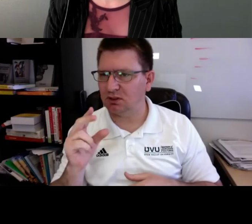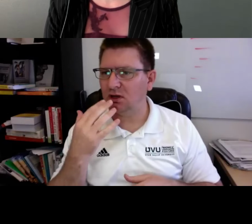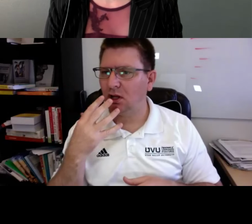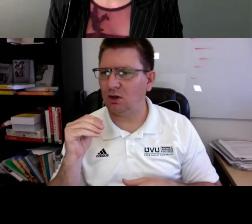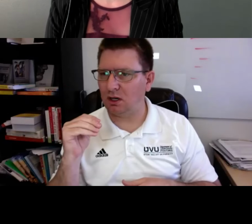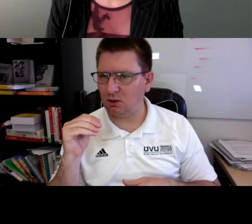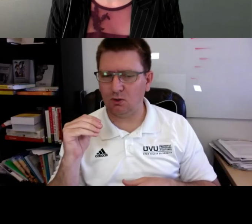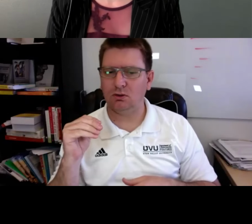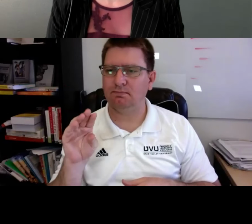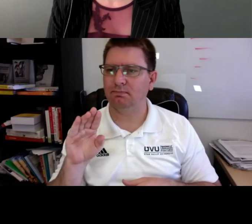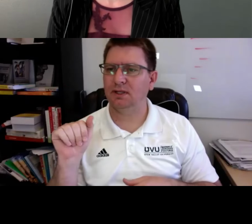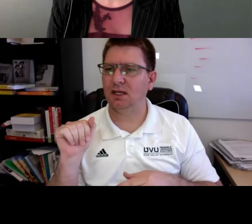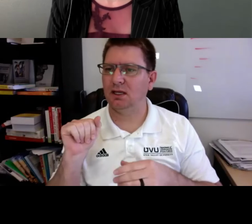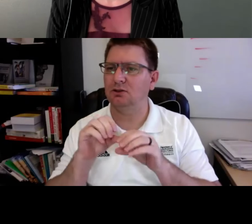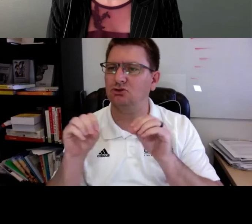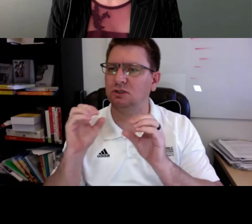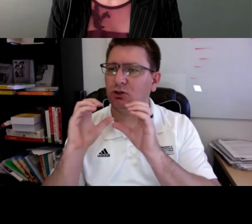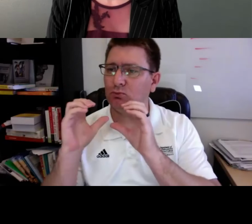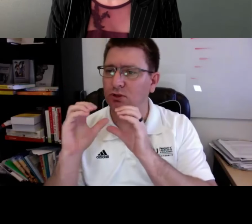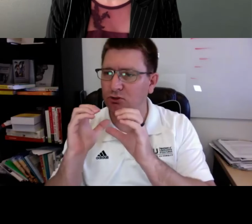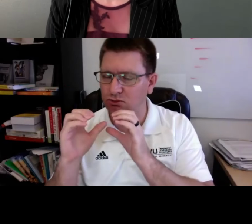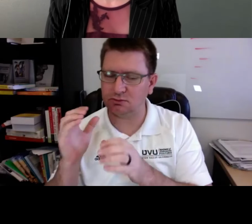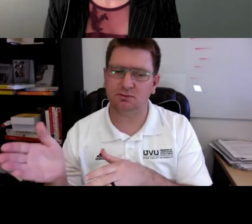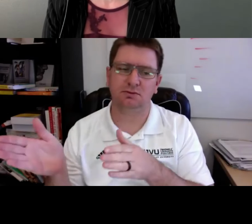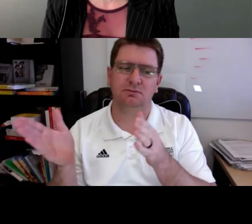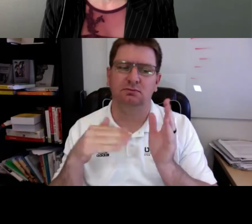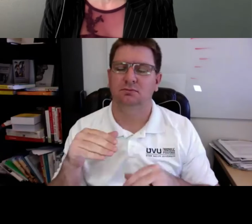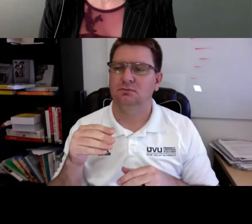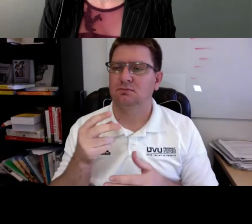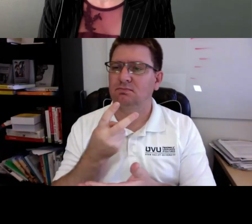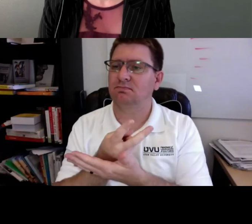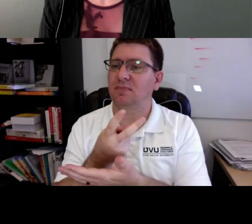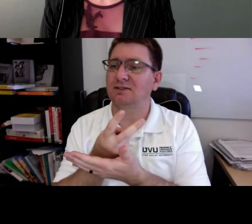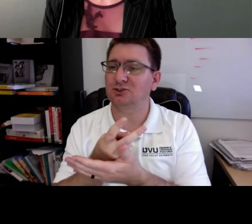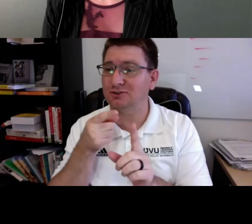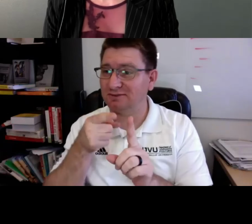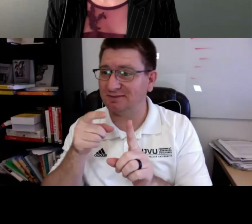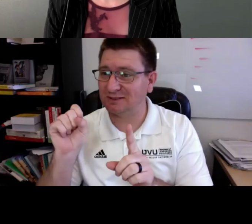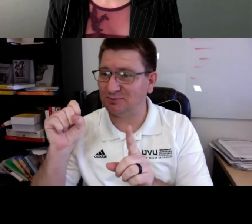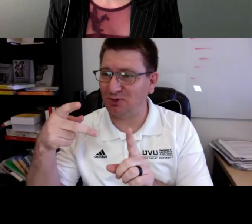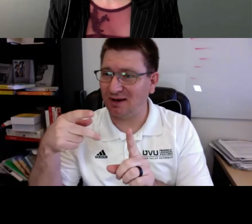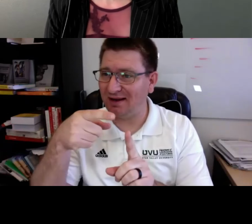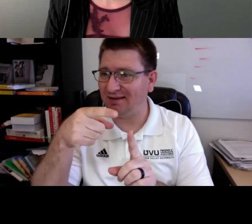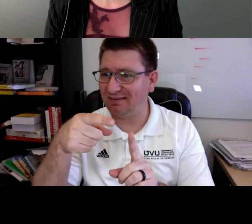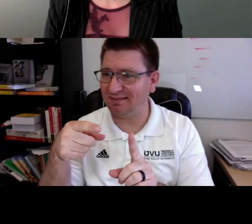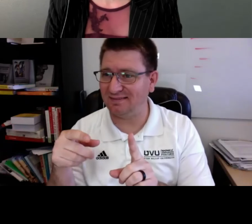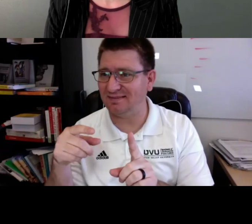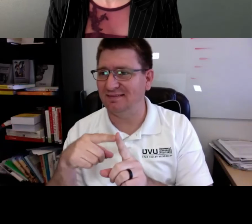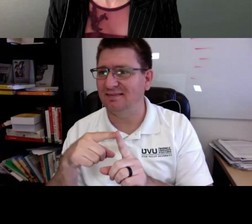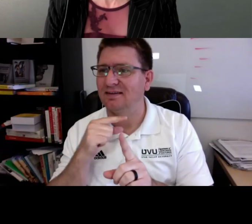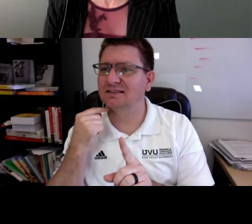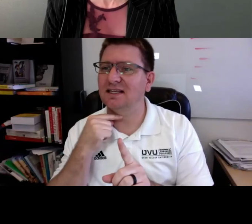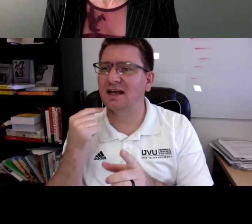I graduated from the University of Colorado with a BA degree in communications and a master's degree